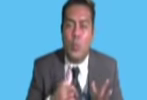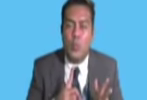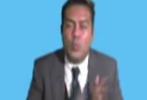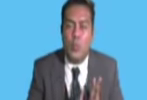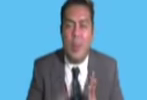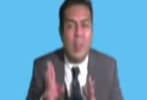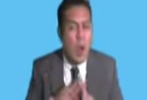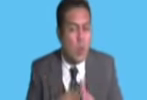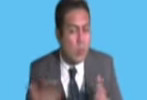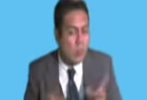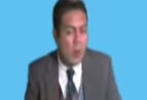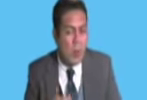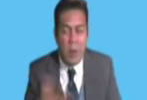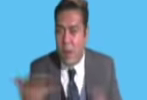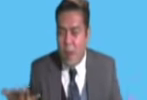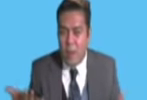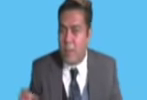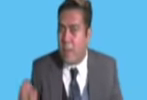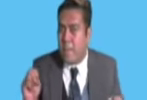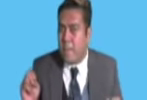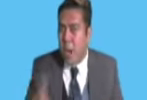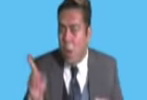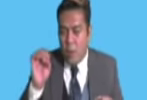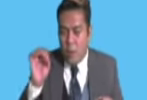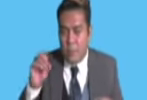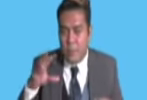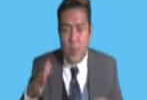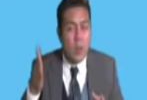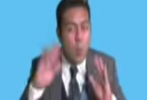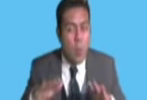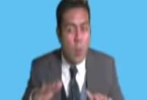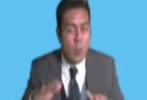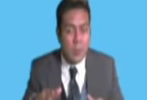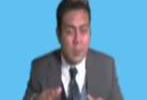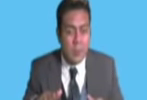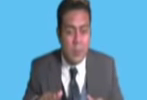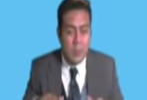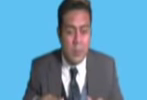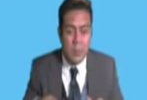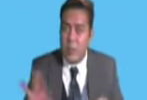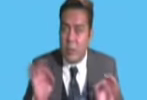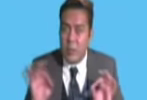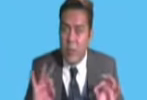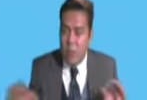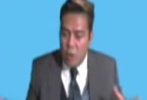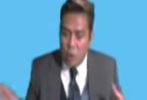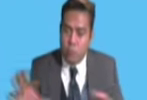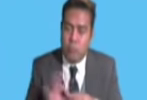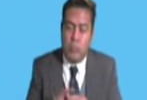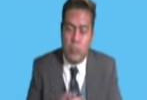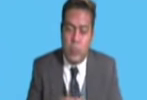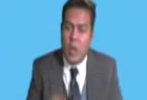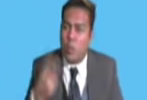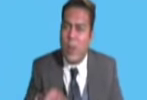And even basic utilities like the power supply in the passenger waiting shed at the jetty is still not being connected. And this is right